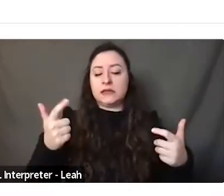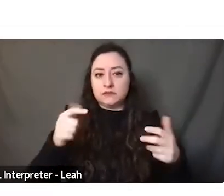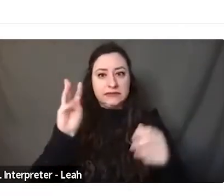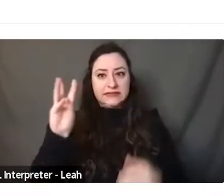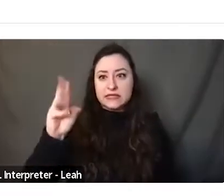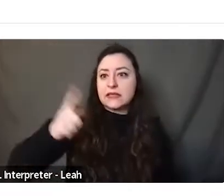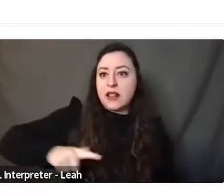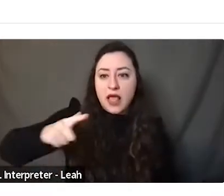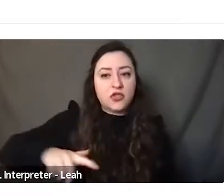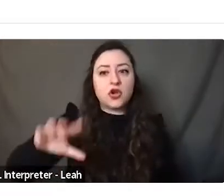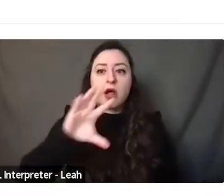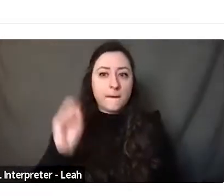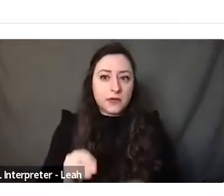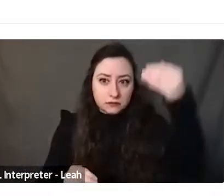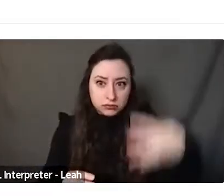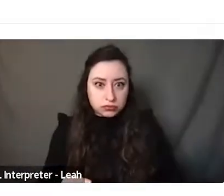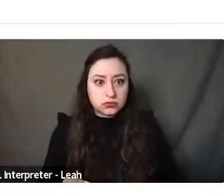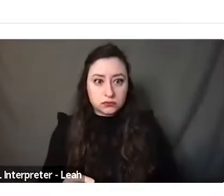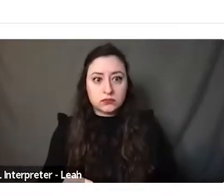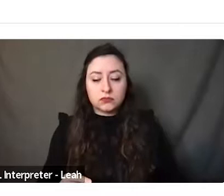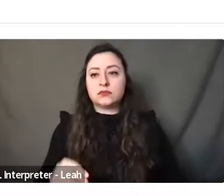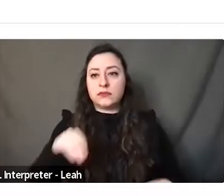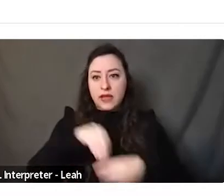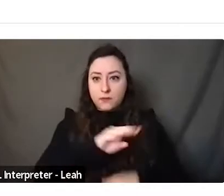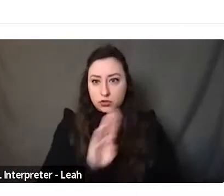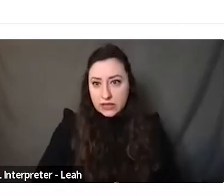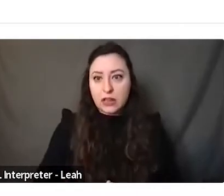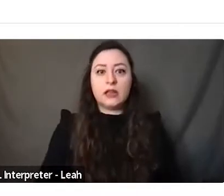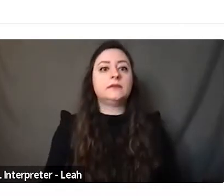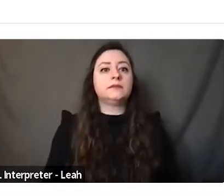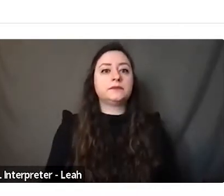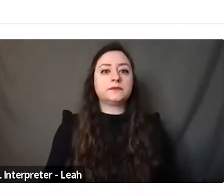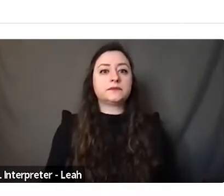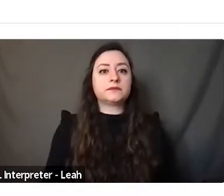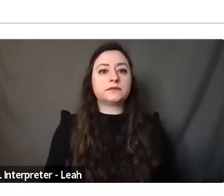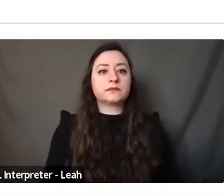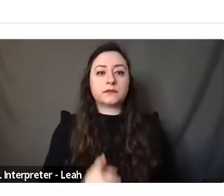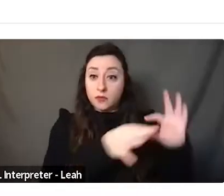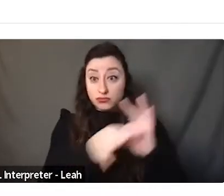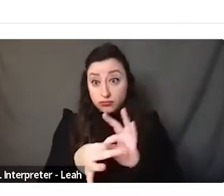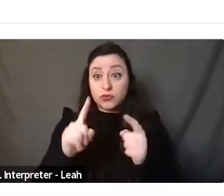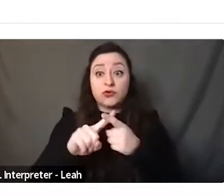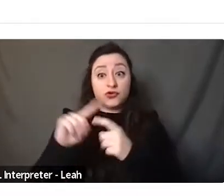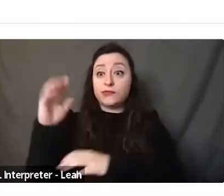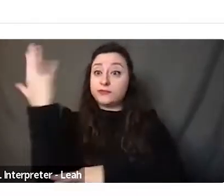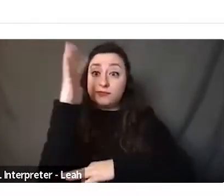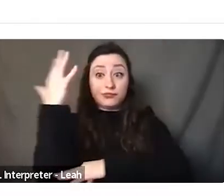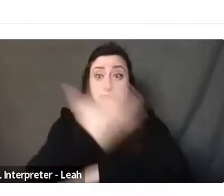companies pre-processing the leather in Brazil, that are all tied to deforestation in the